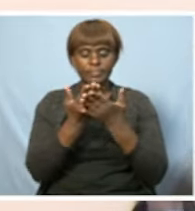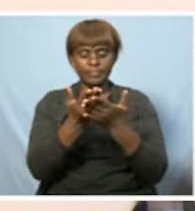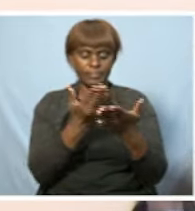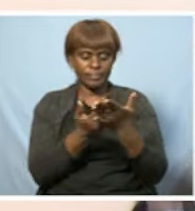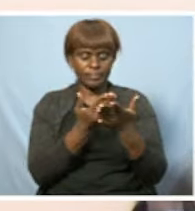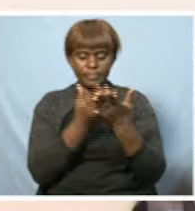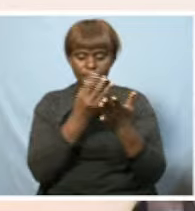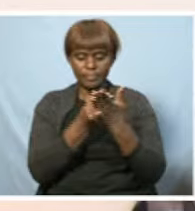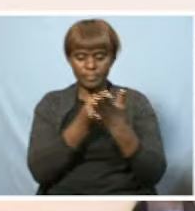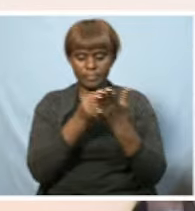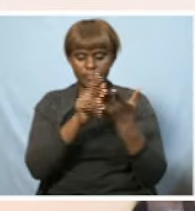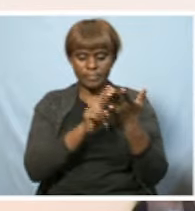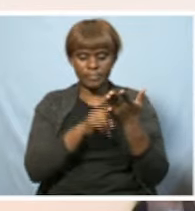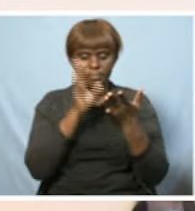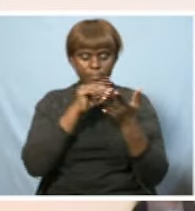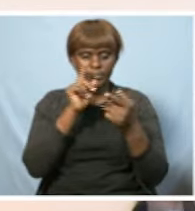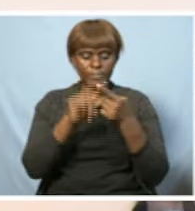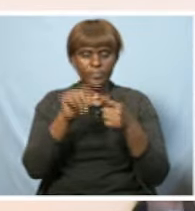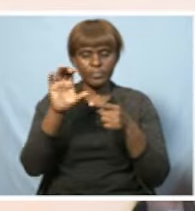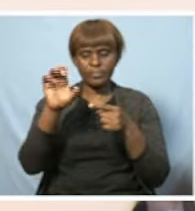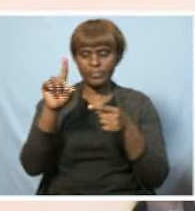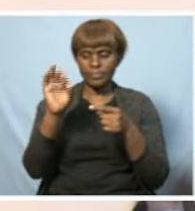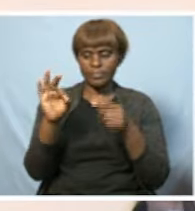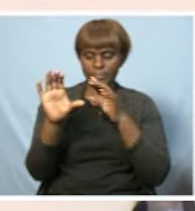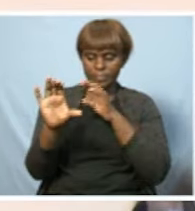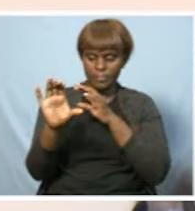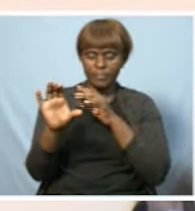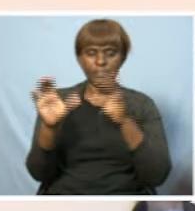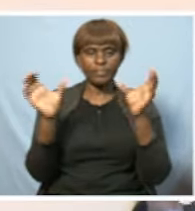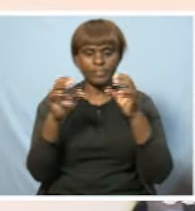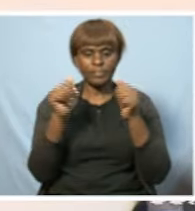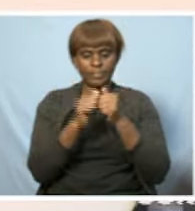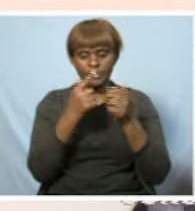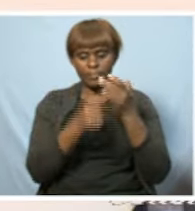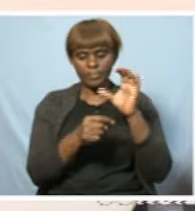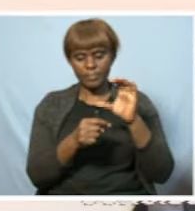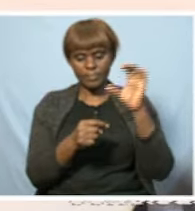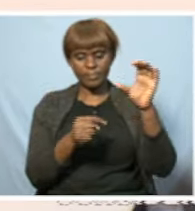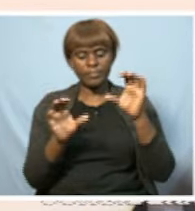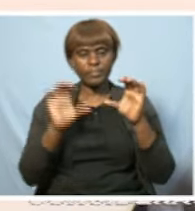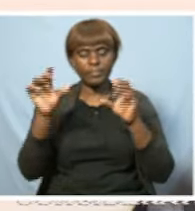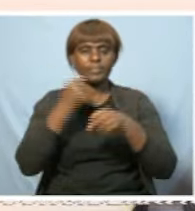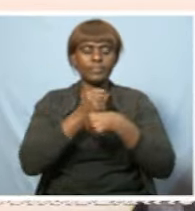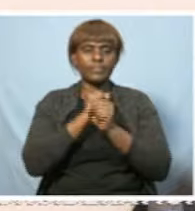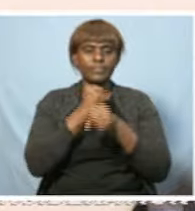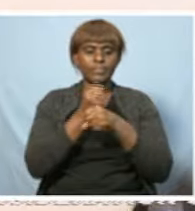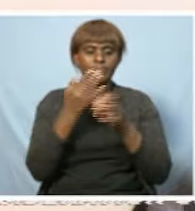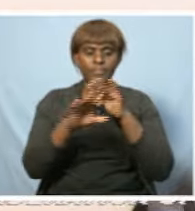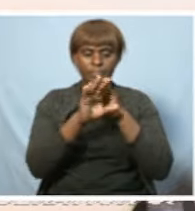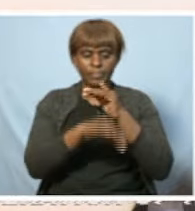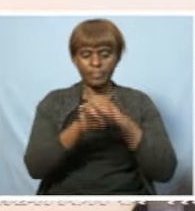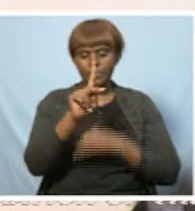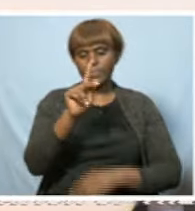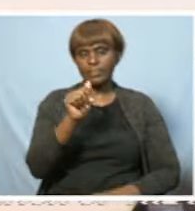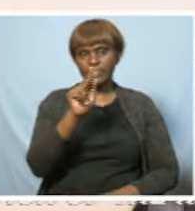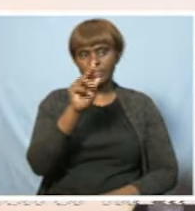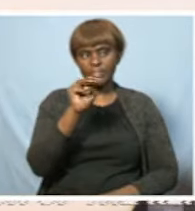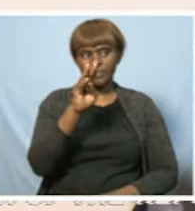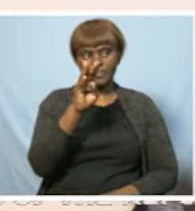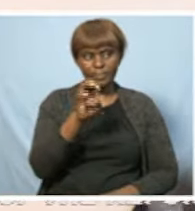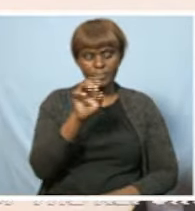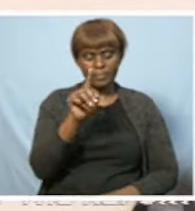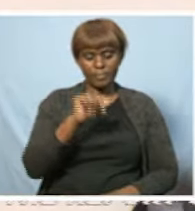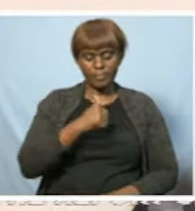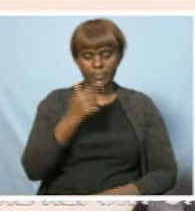unspent funds were reported to the respective CDFC committees and the following allocations were made. So under Kaombwe, we did